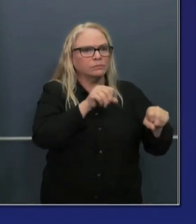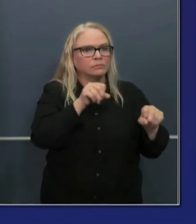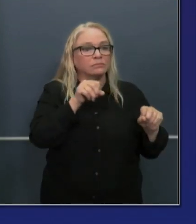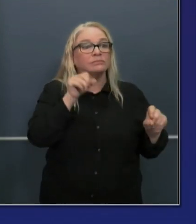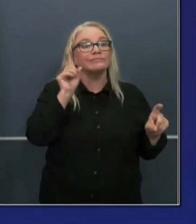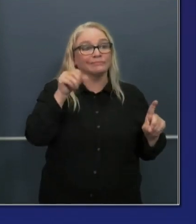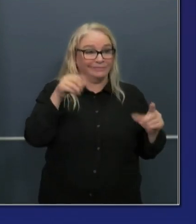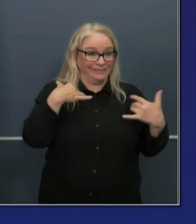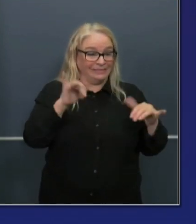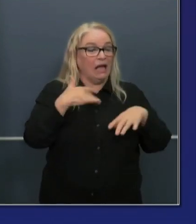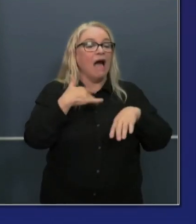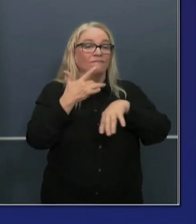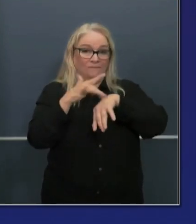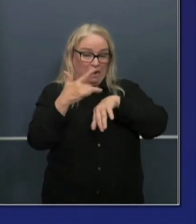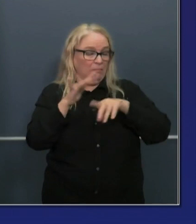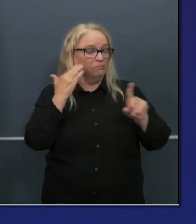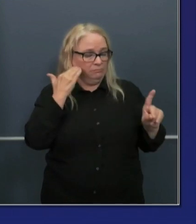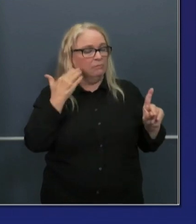number of